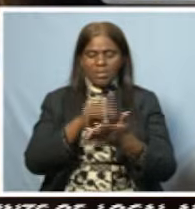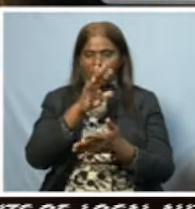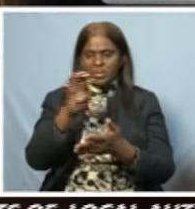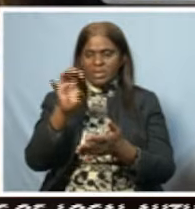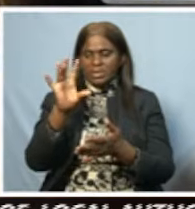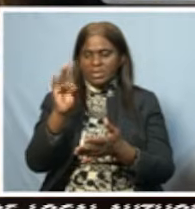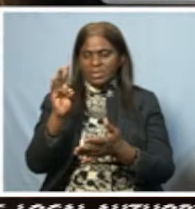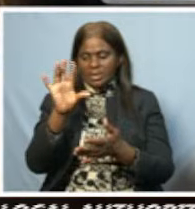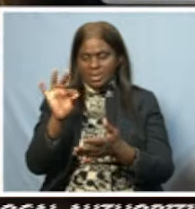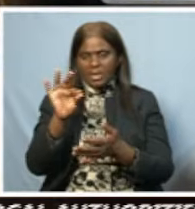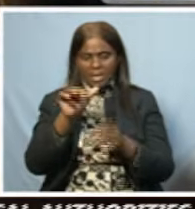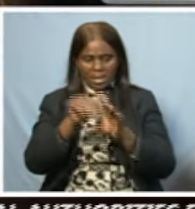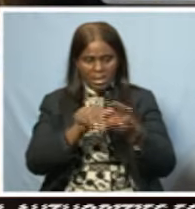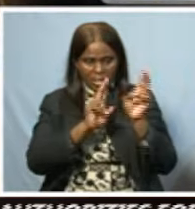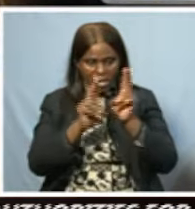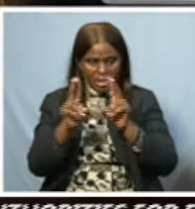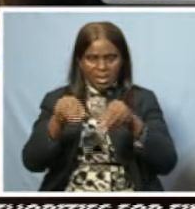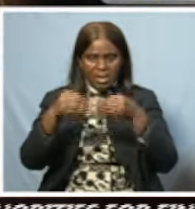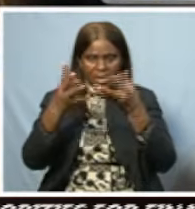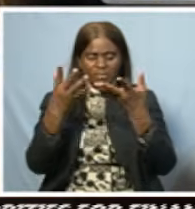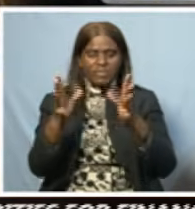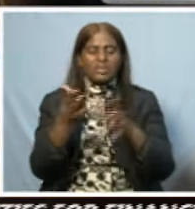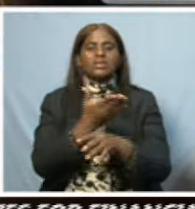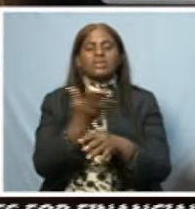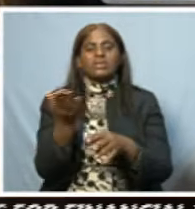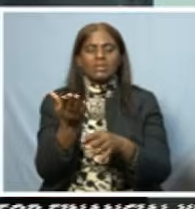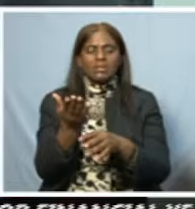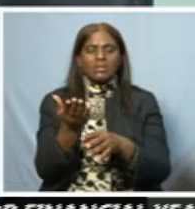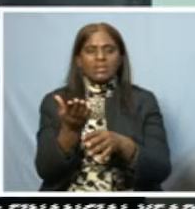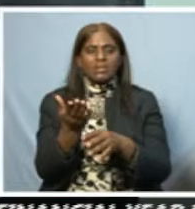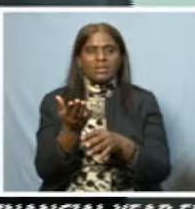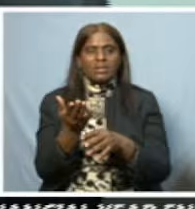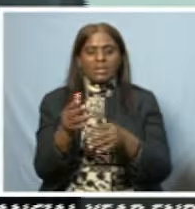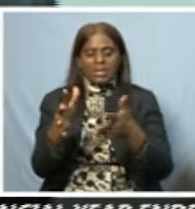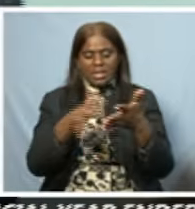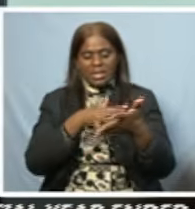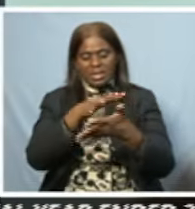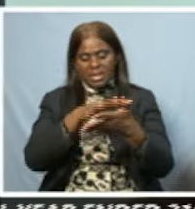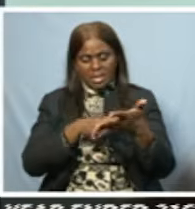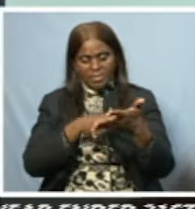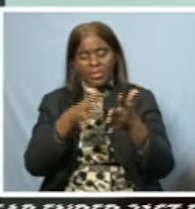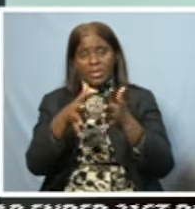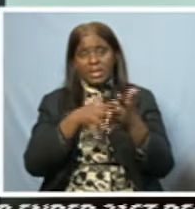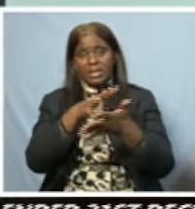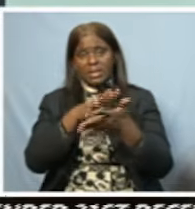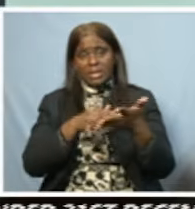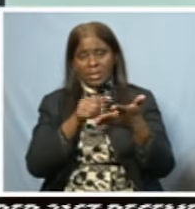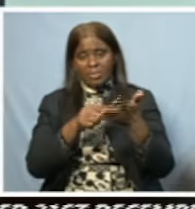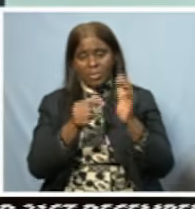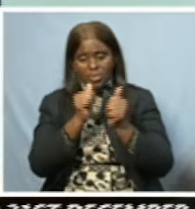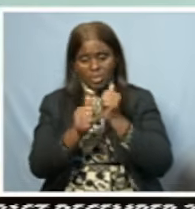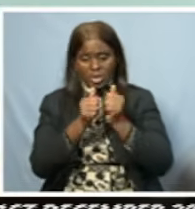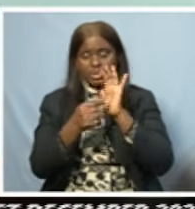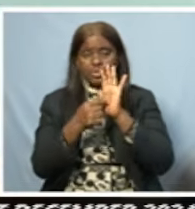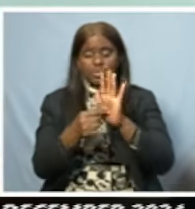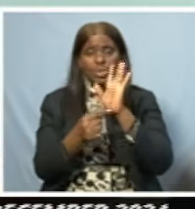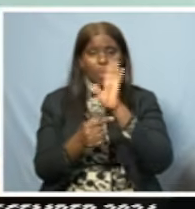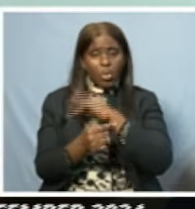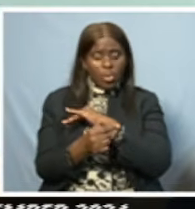the response there, I've provided a table which shows